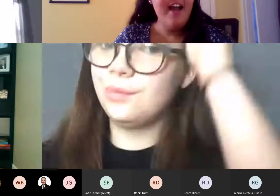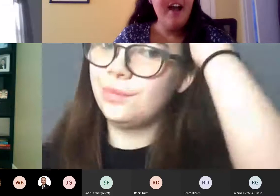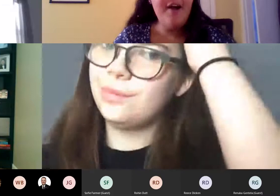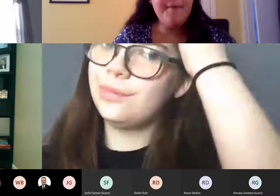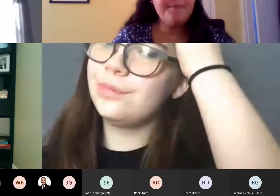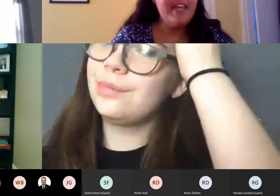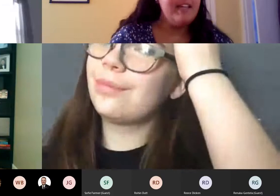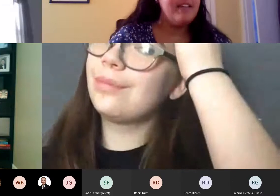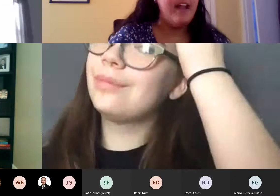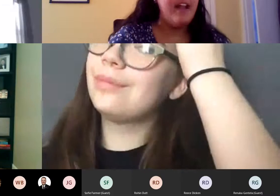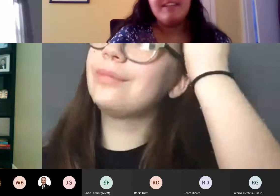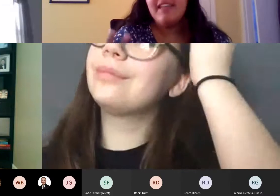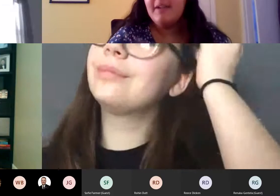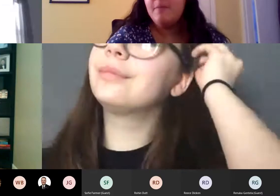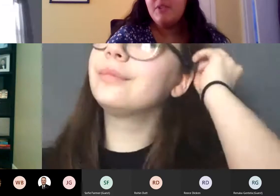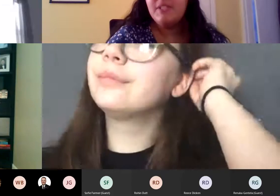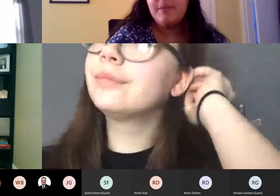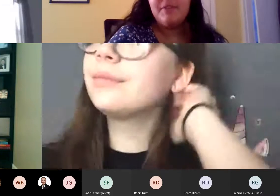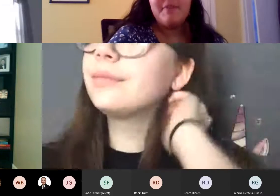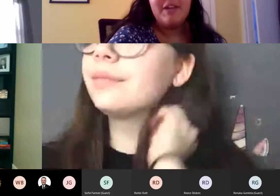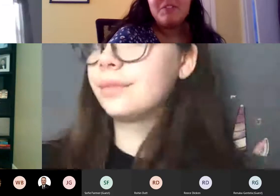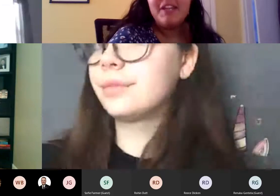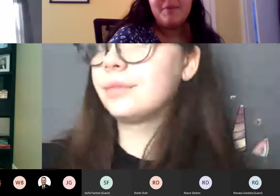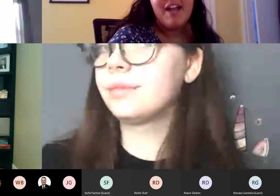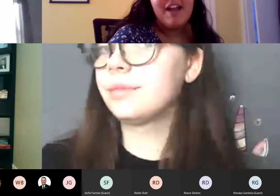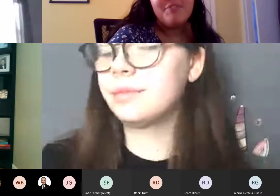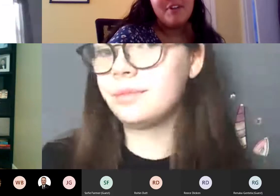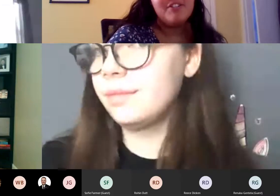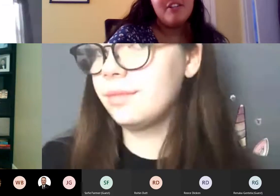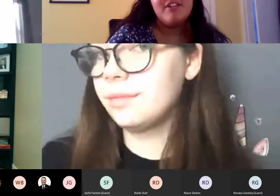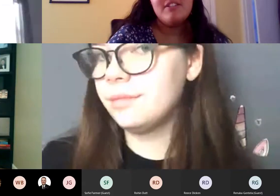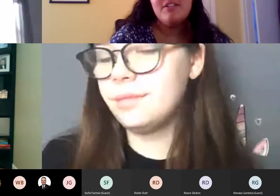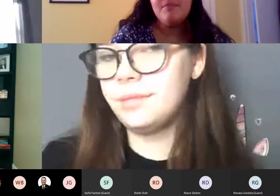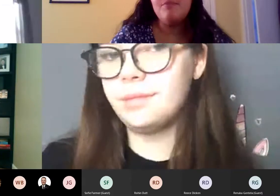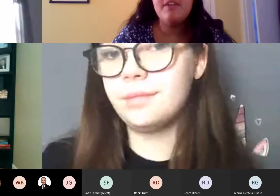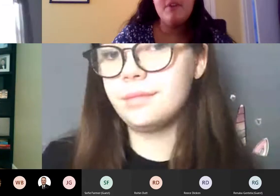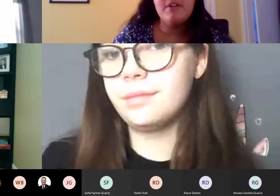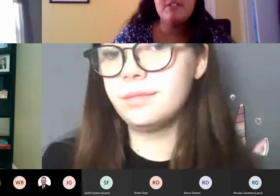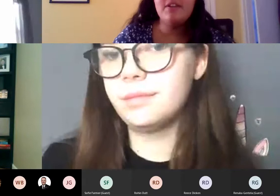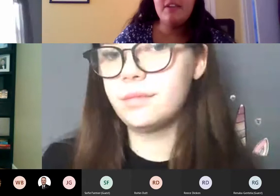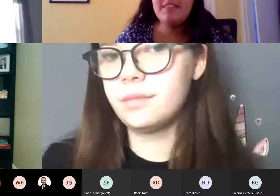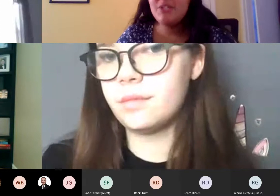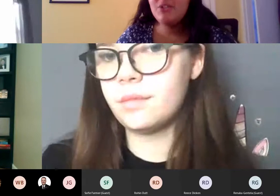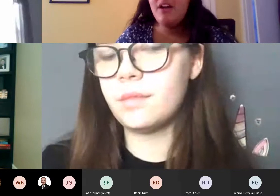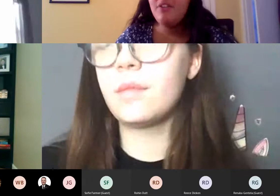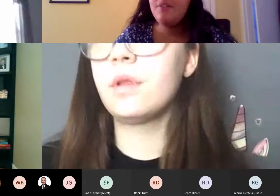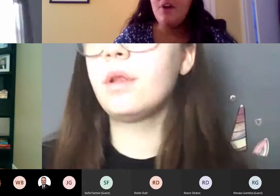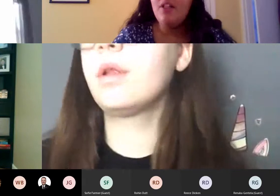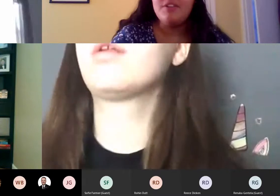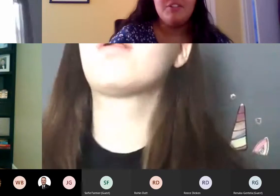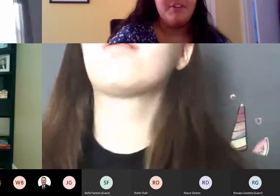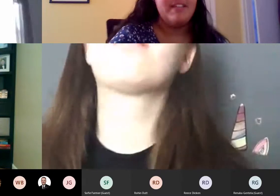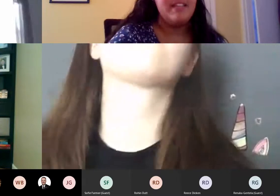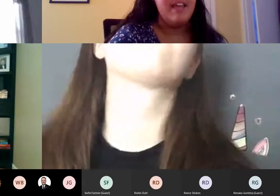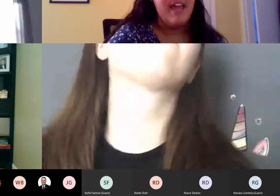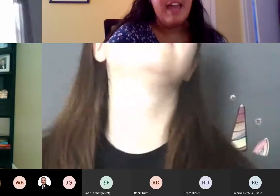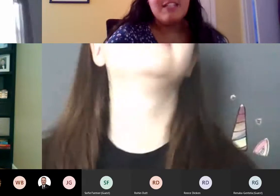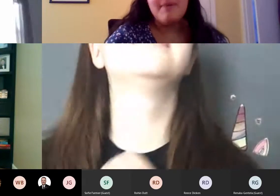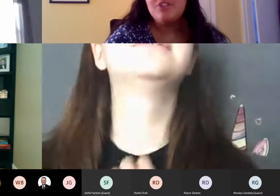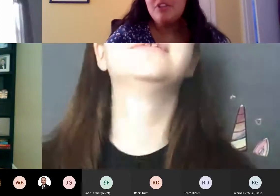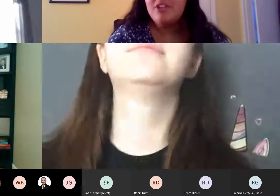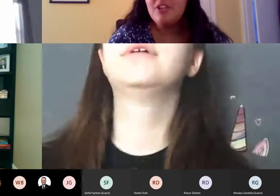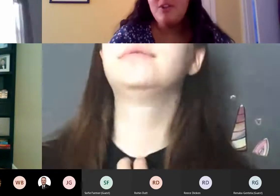Kentucky. And I guess like some of the main goals that I would have throughout this year is to really focus on like the mental health of all of our